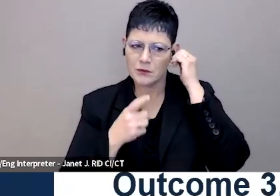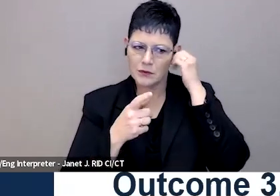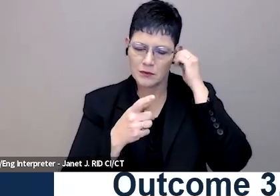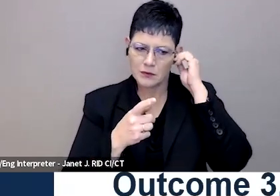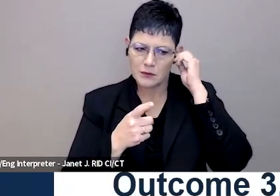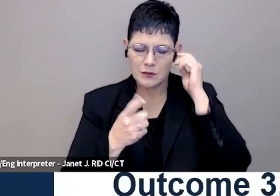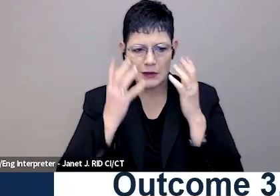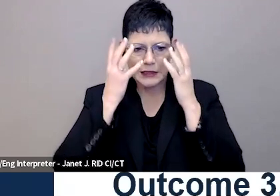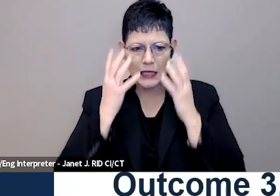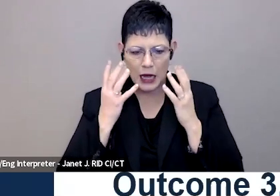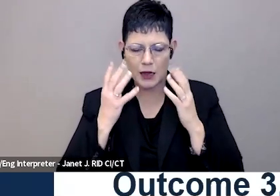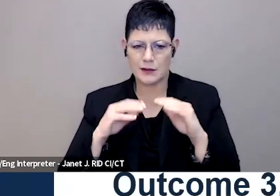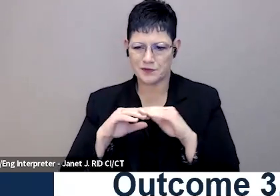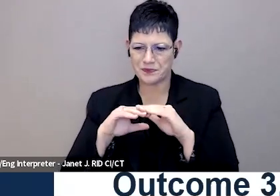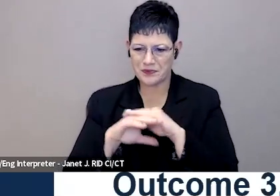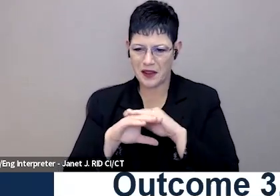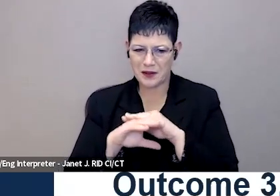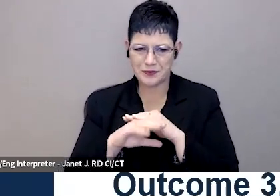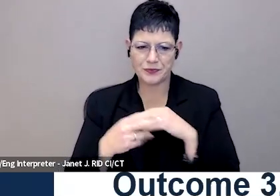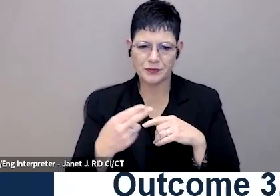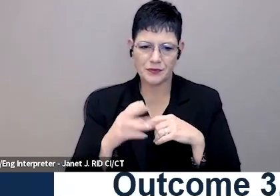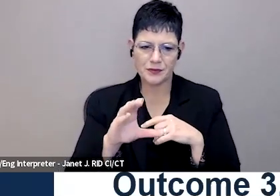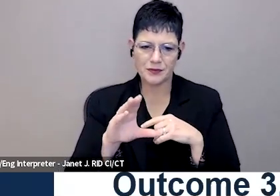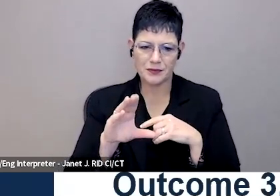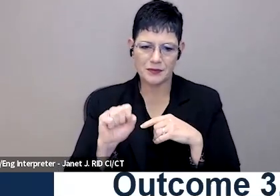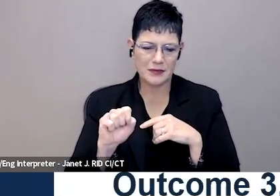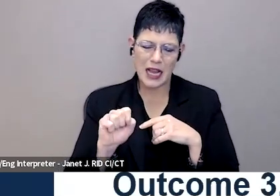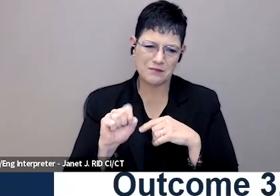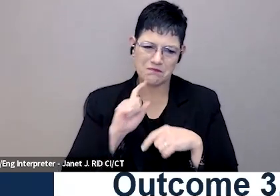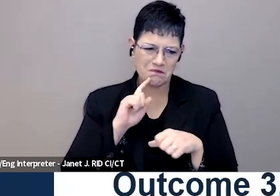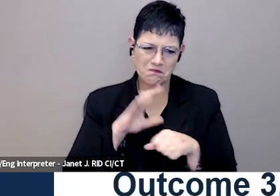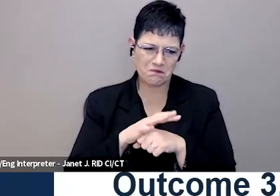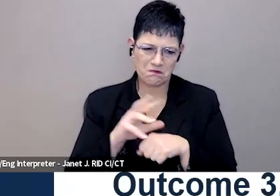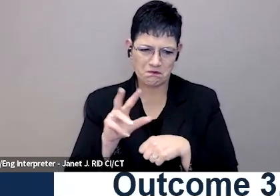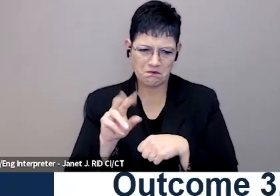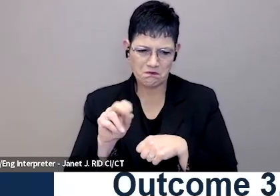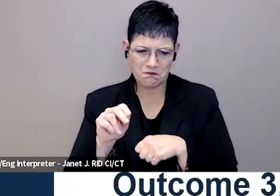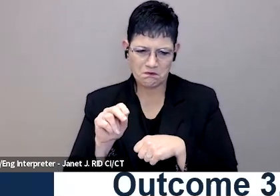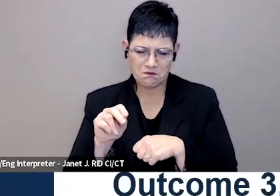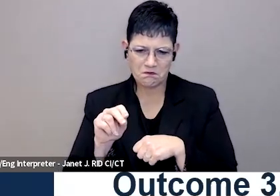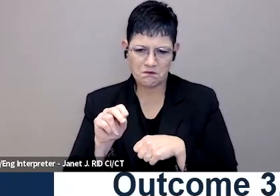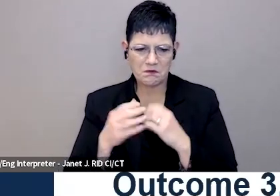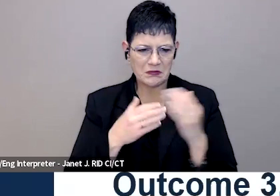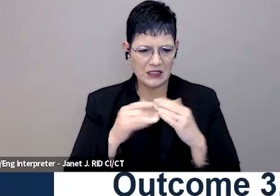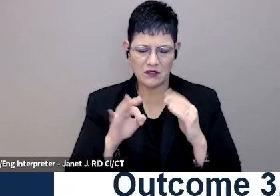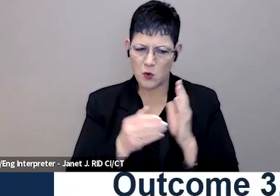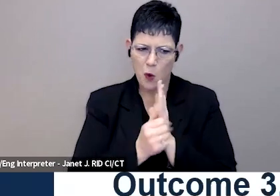Unfortunately, access to HCBS is not guaranteed, even for those who